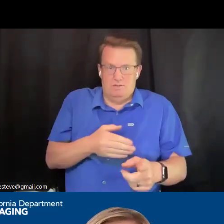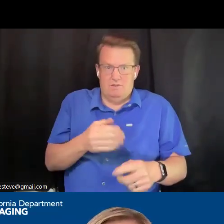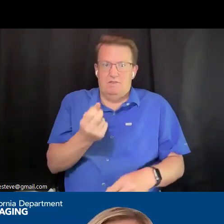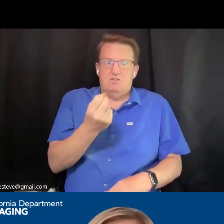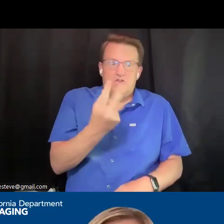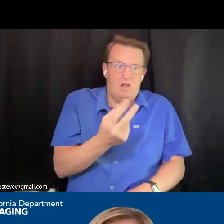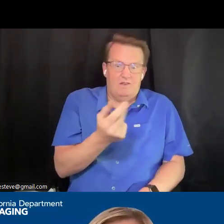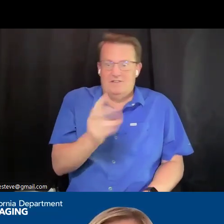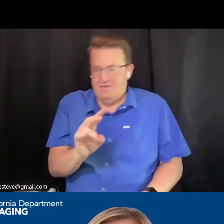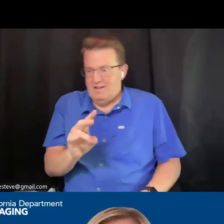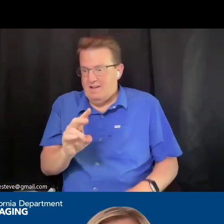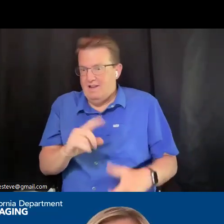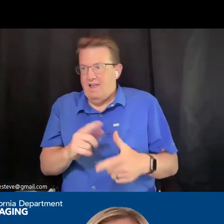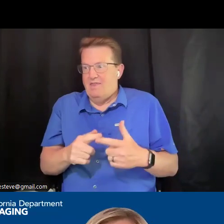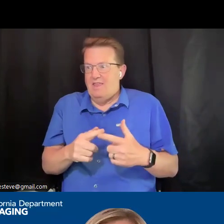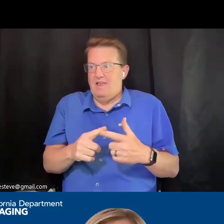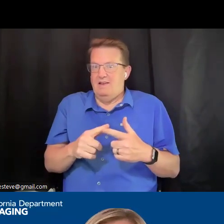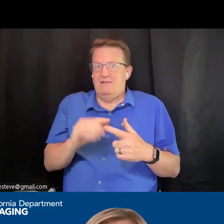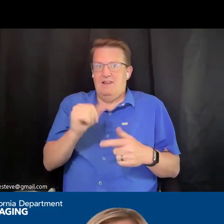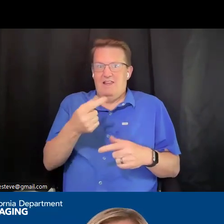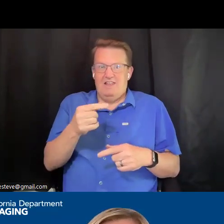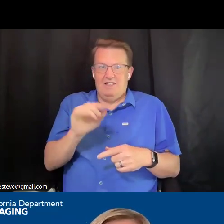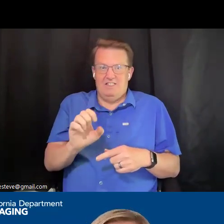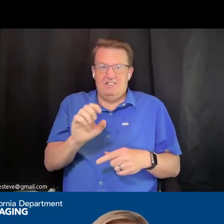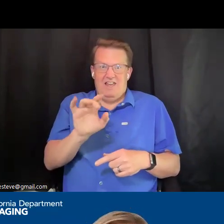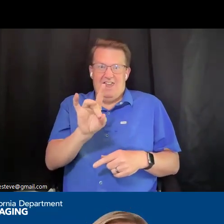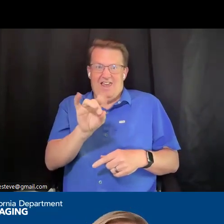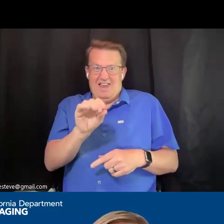12%, and then we reach the ages of 80 and above,